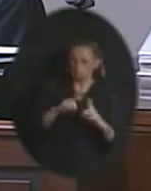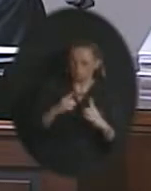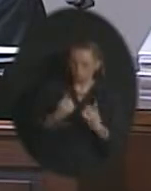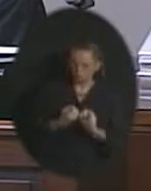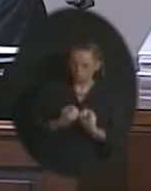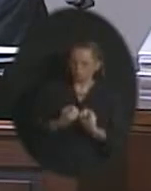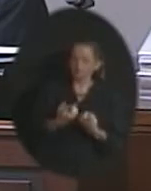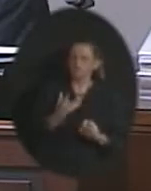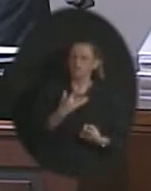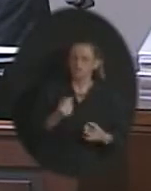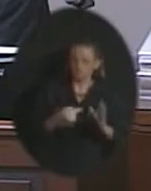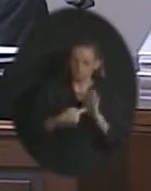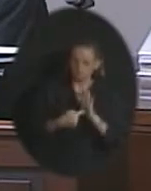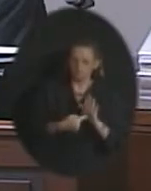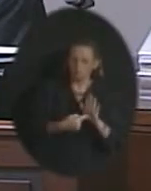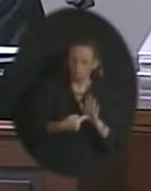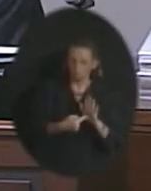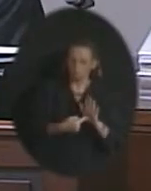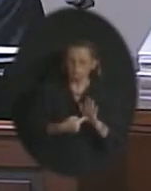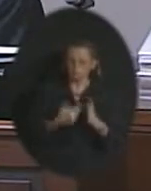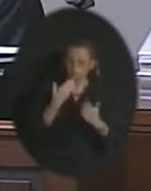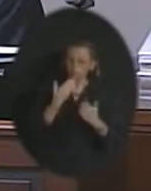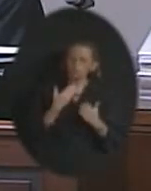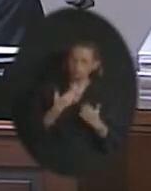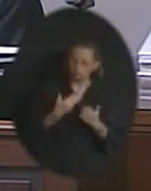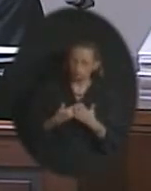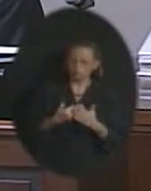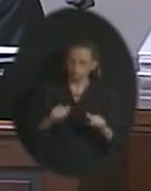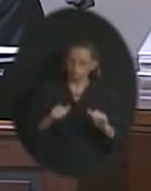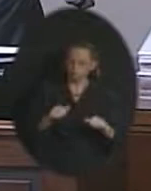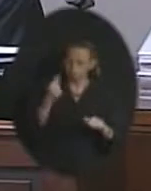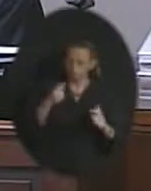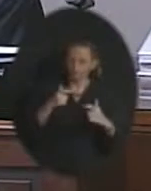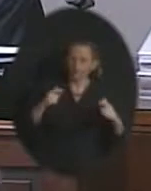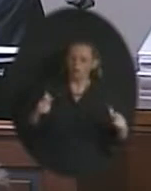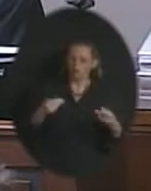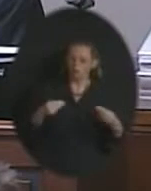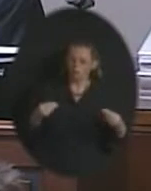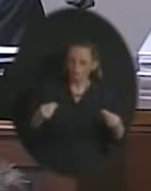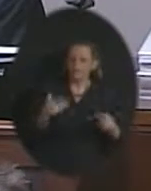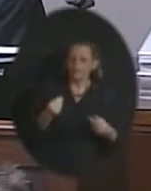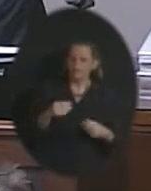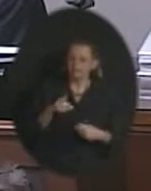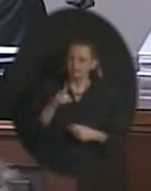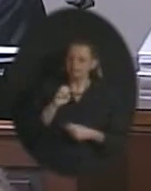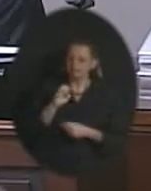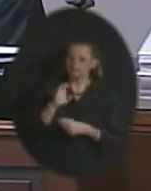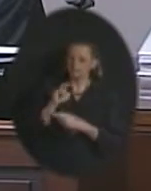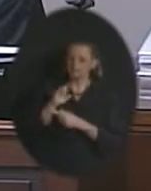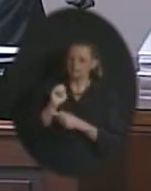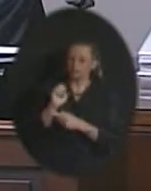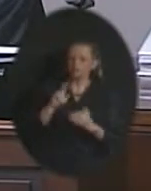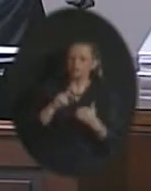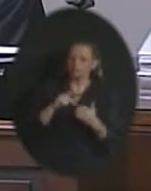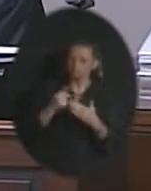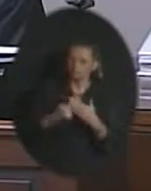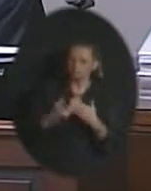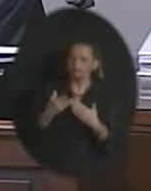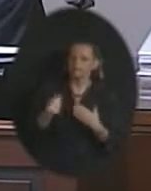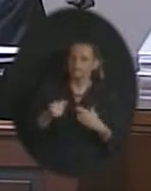for large property as well as large retention deductible programs in the liability area. Went out and